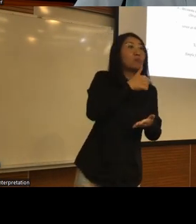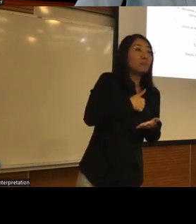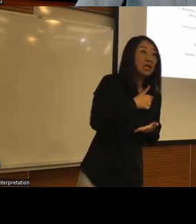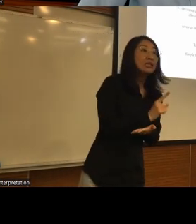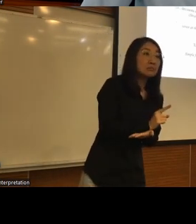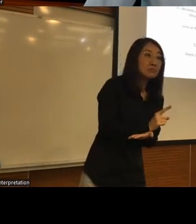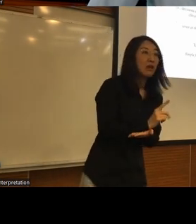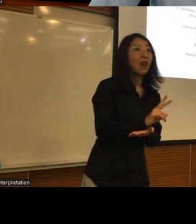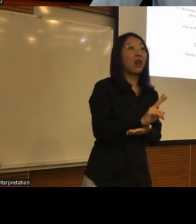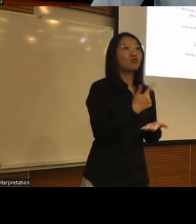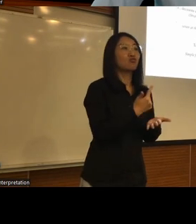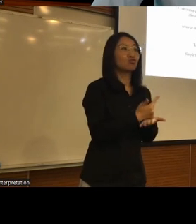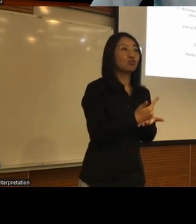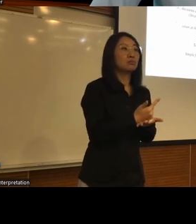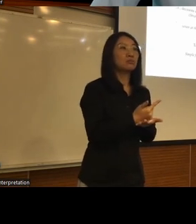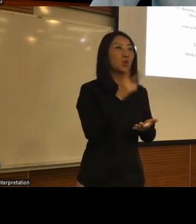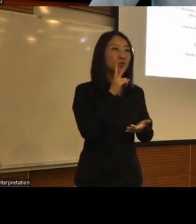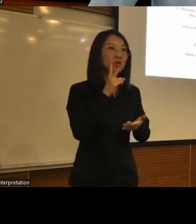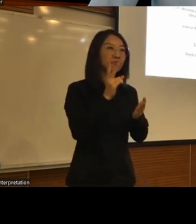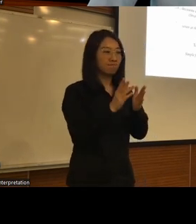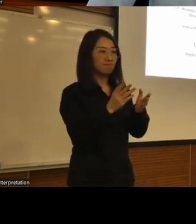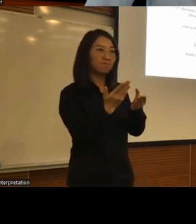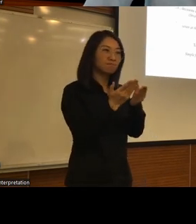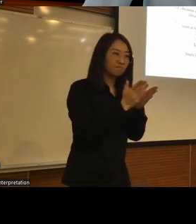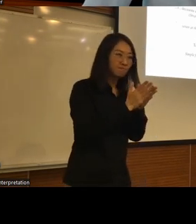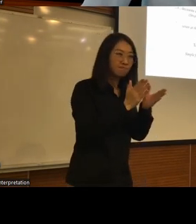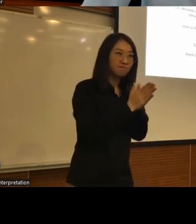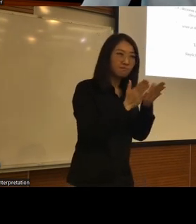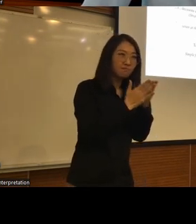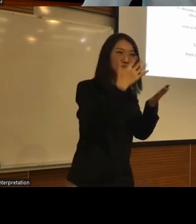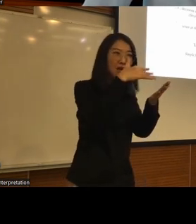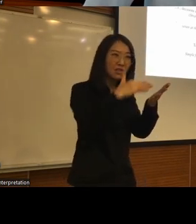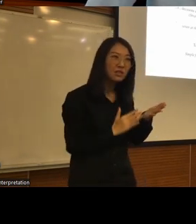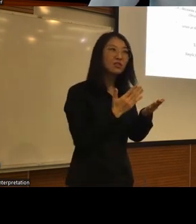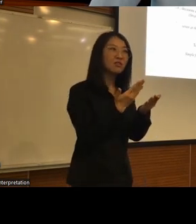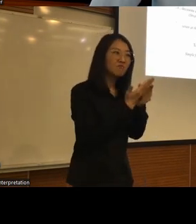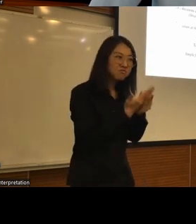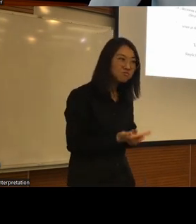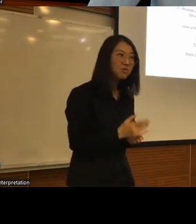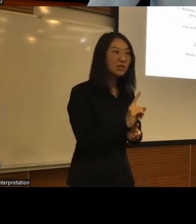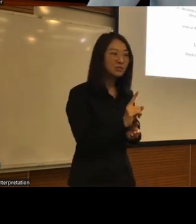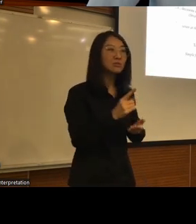Now, glossaries, physical management of documents. This afternoon, I was talking